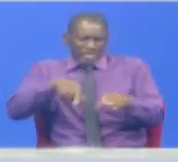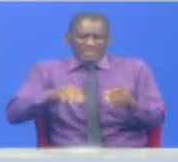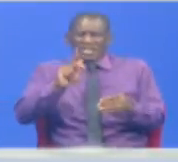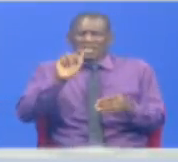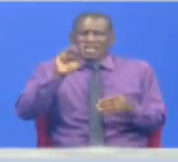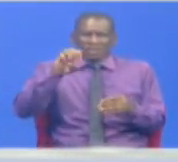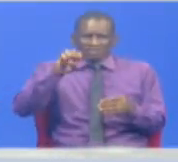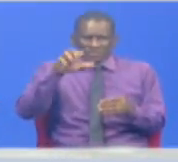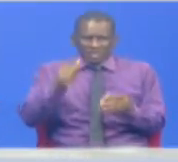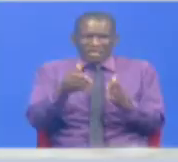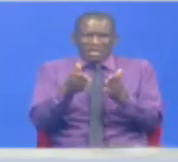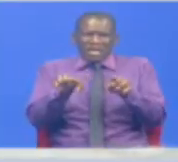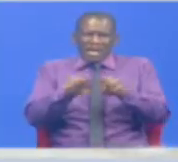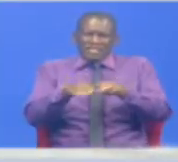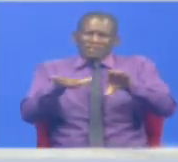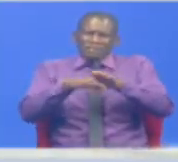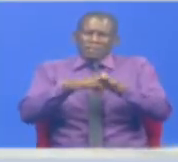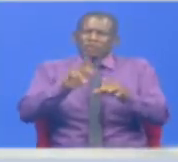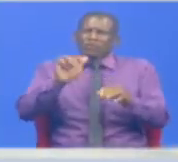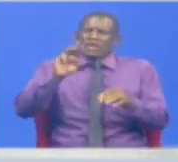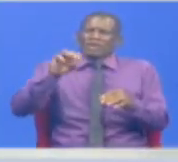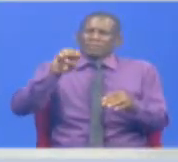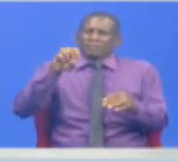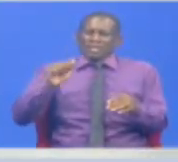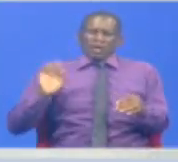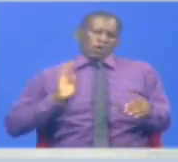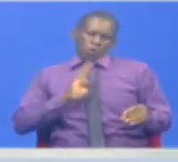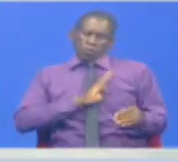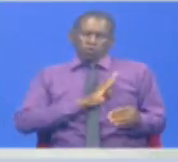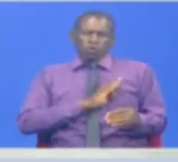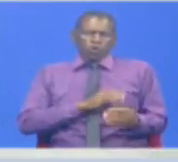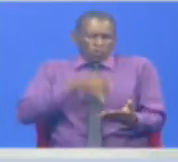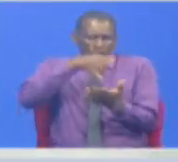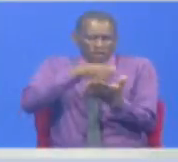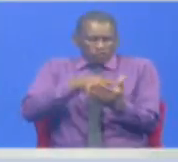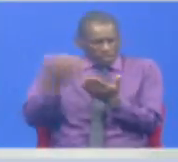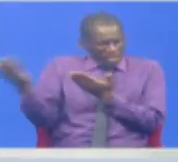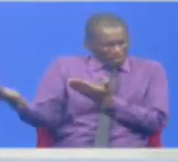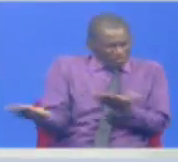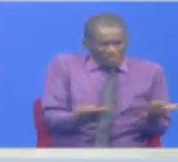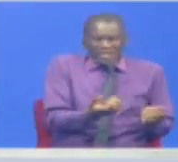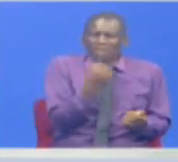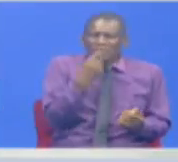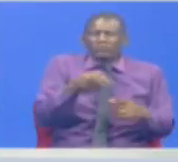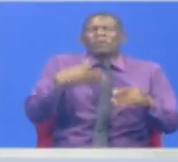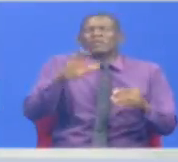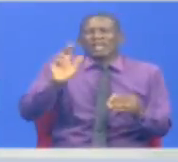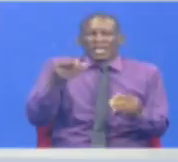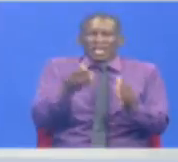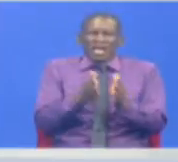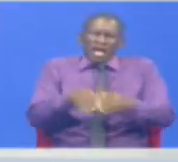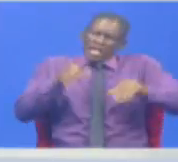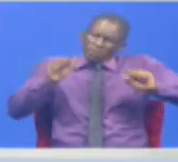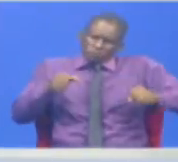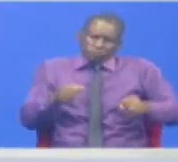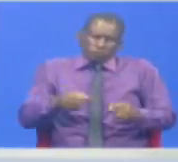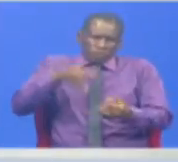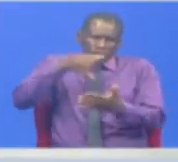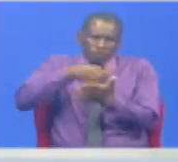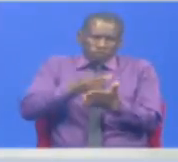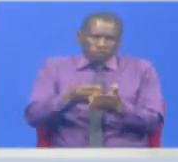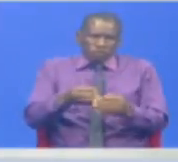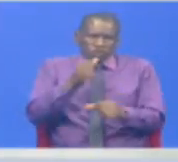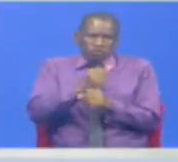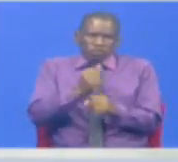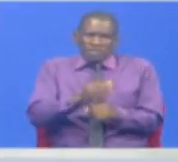of the KEMSA board were involved in bringing in supplies and could have been behind the push to have the Pharmacy and